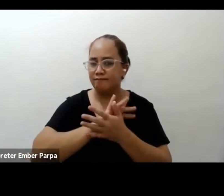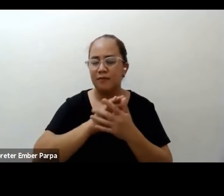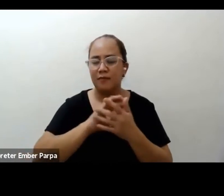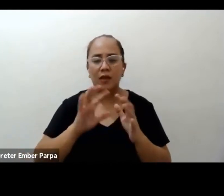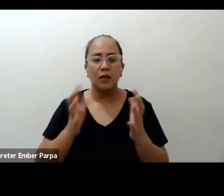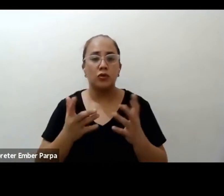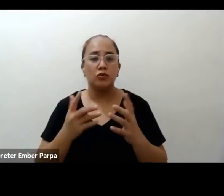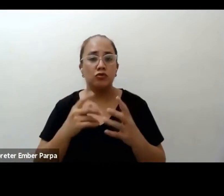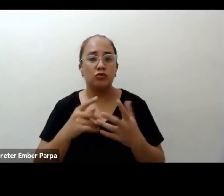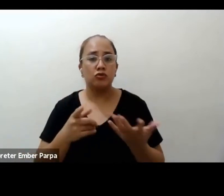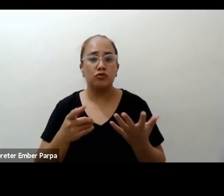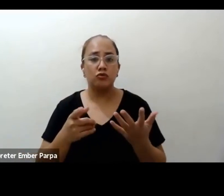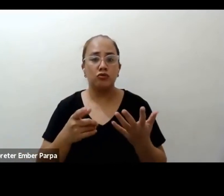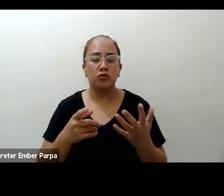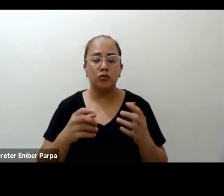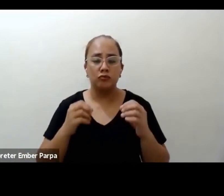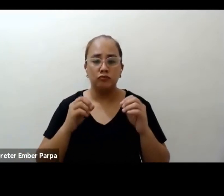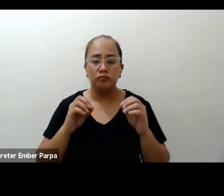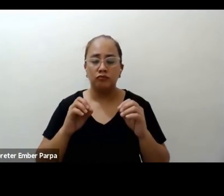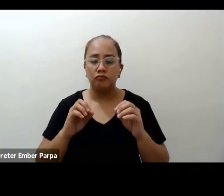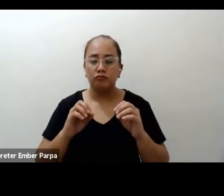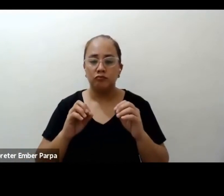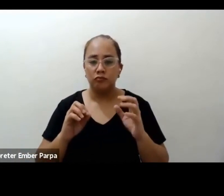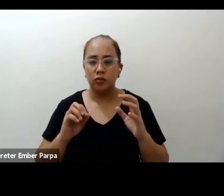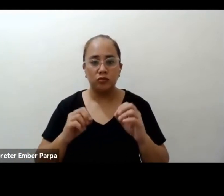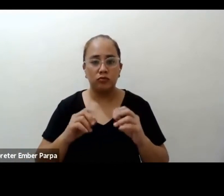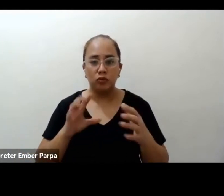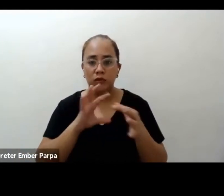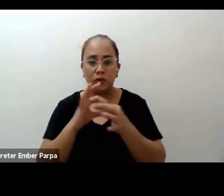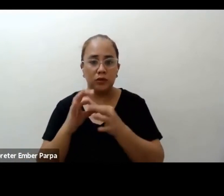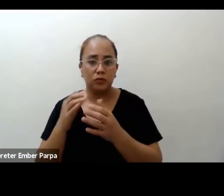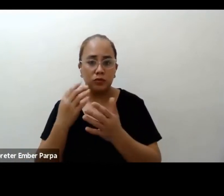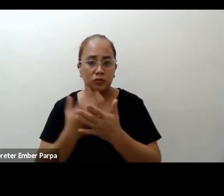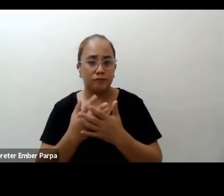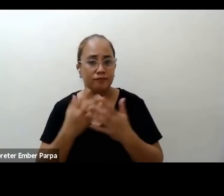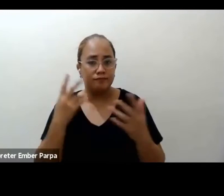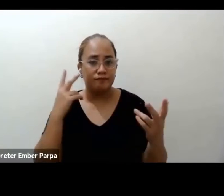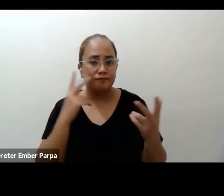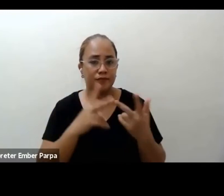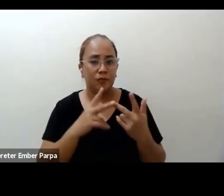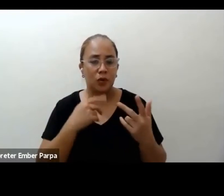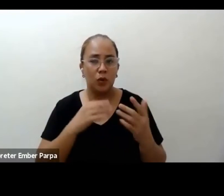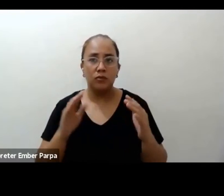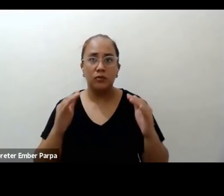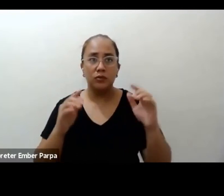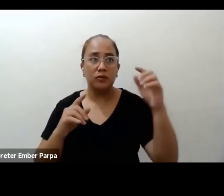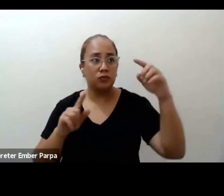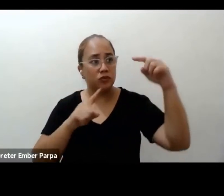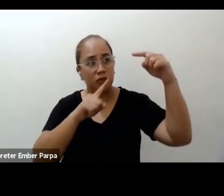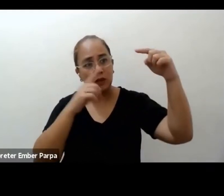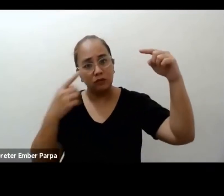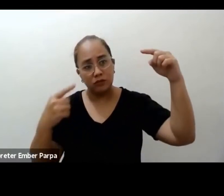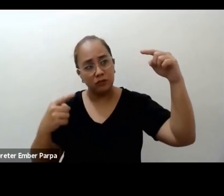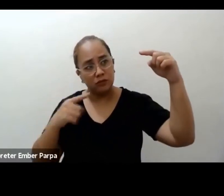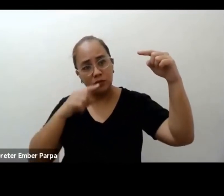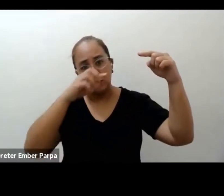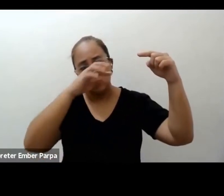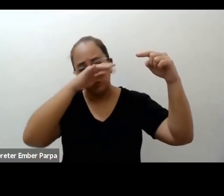I-connect mo ngayon yan with good information all the way to the top in terms of your surveillance.